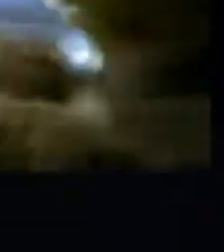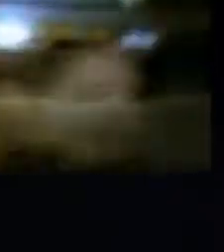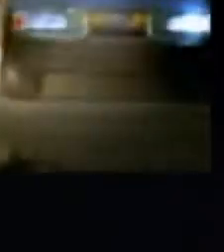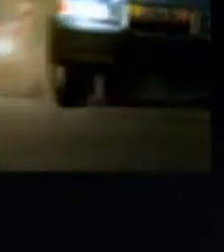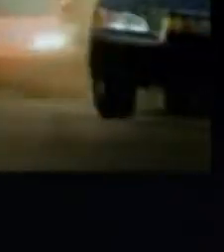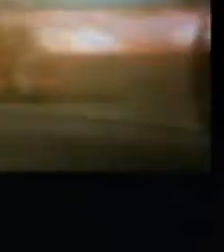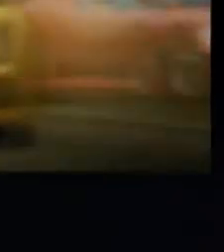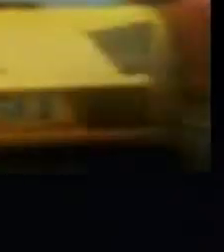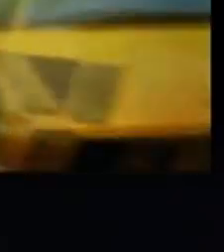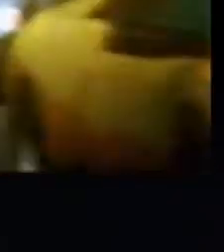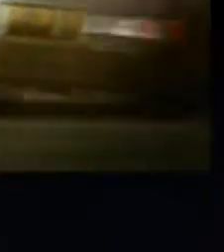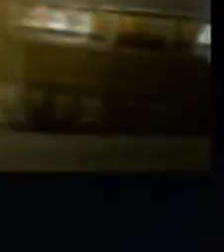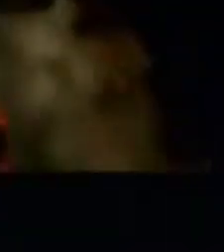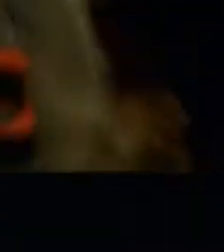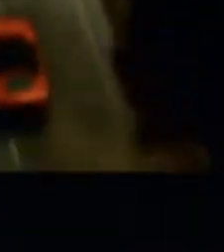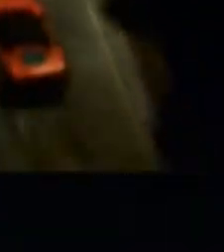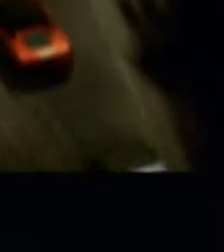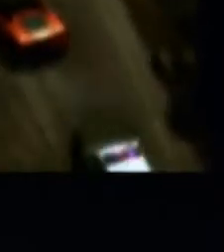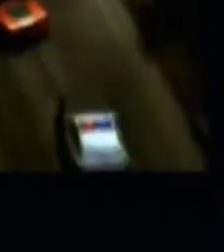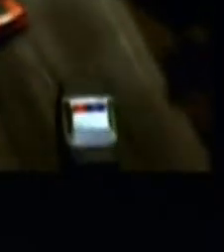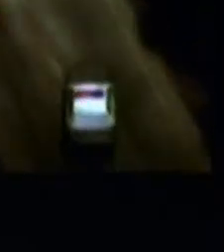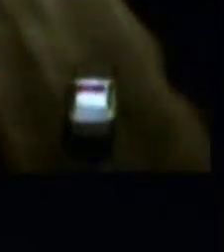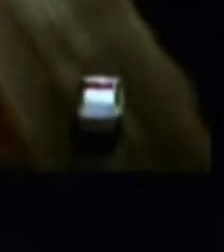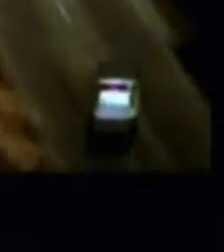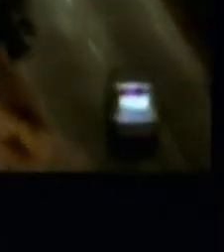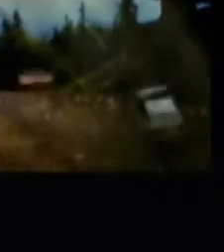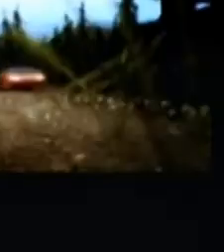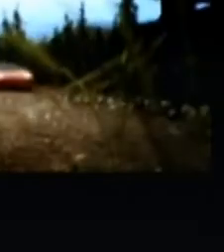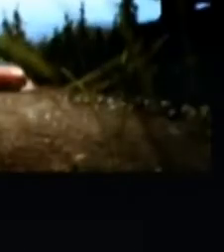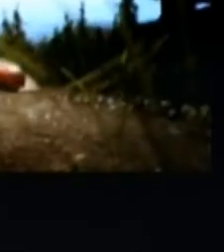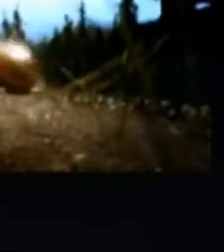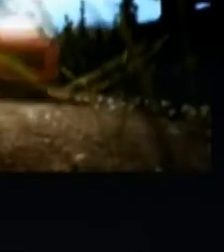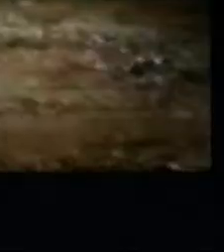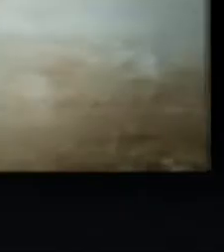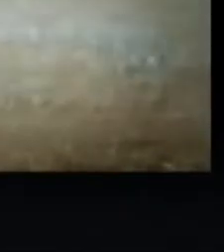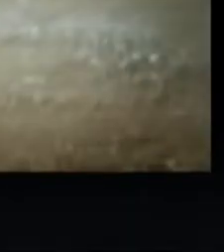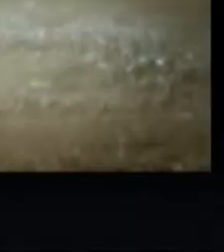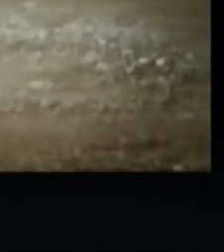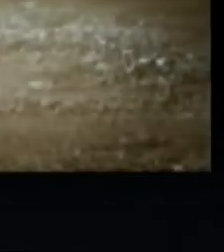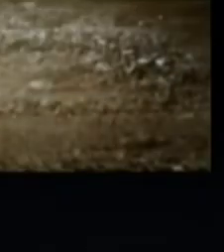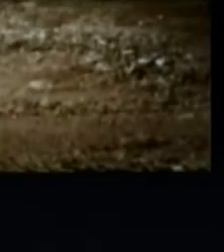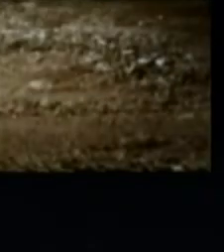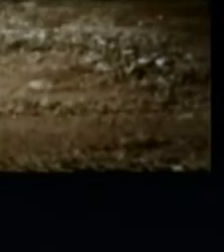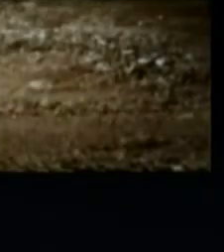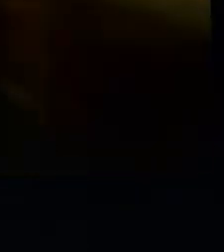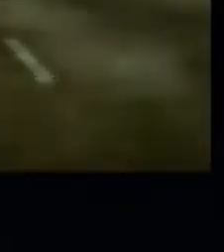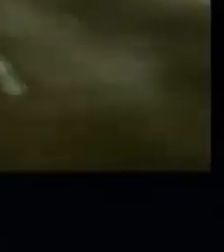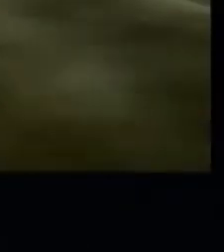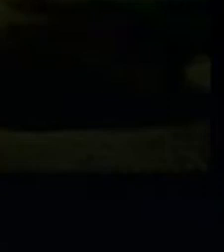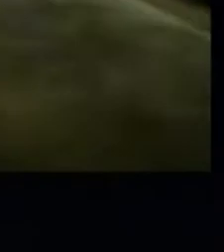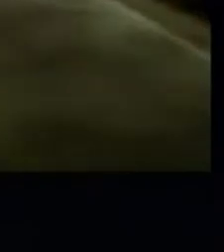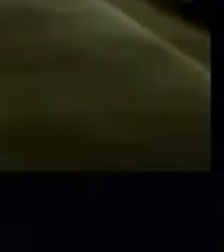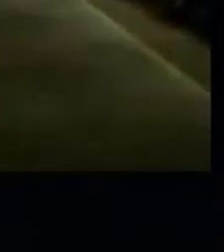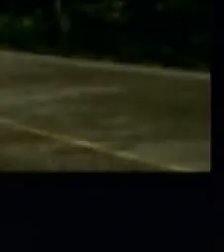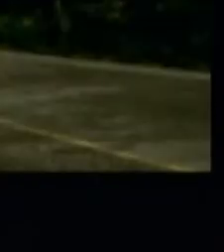Here at Gamepad, we have long discussions over things like captions, you know. Should we name all the formats that the game's released on, or just the format